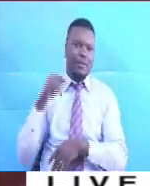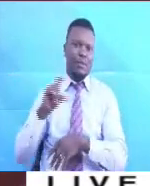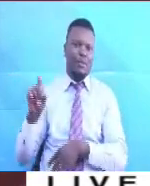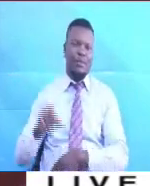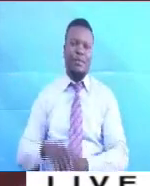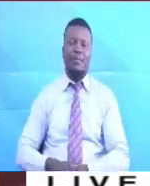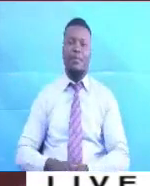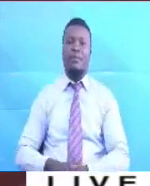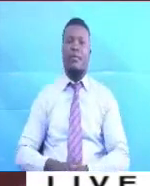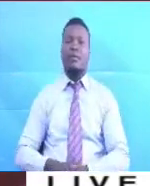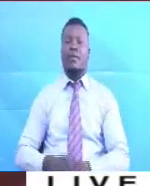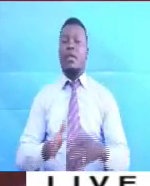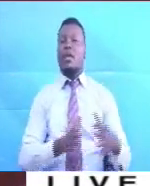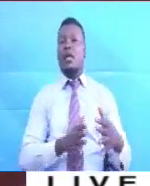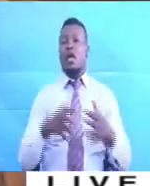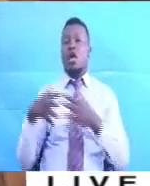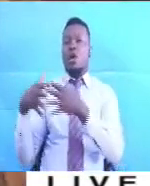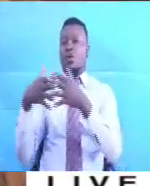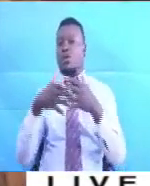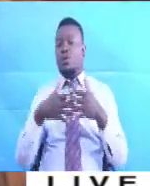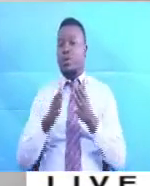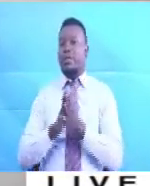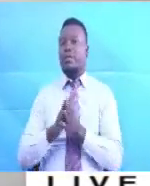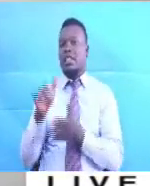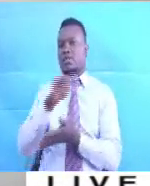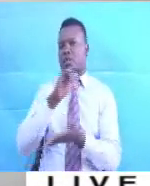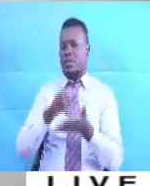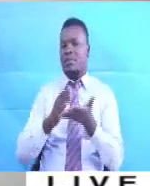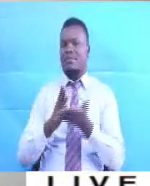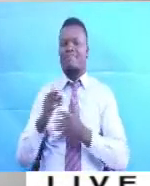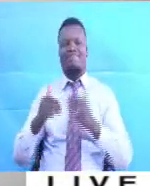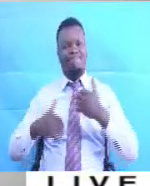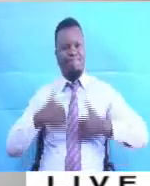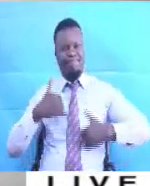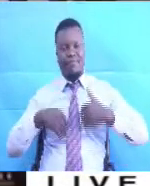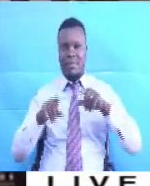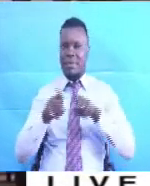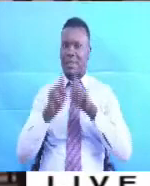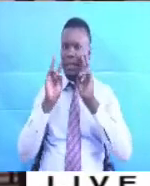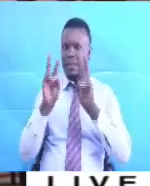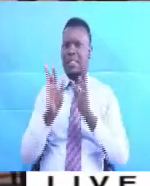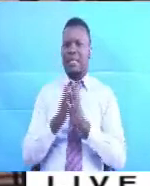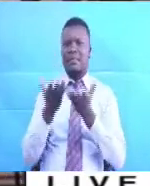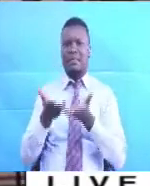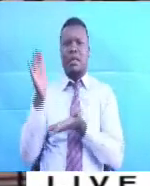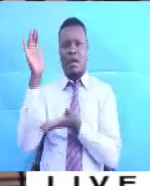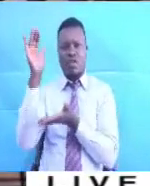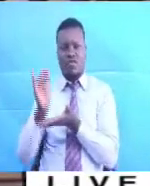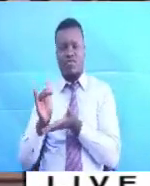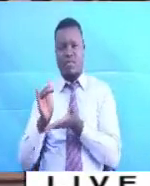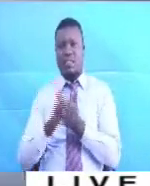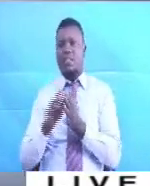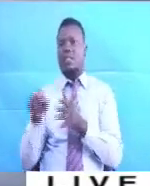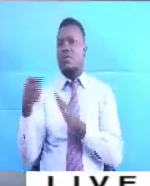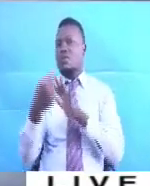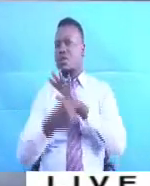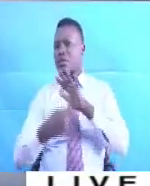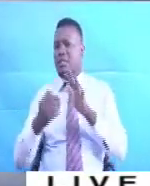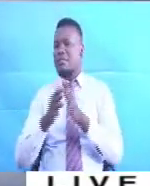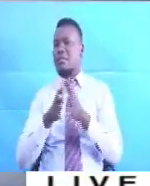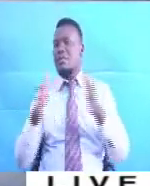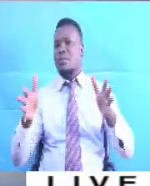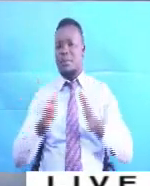The U.S. Central Bank has raised interest rates again as it continues to fight to stabilize prices in the world's largest